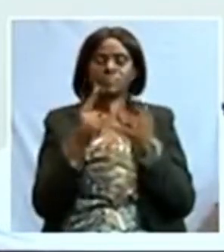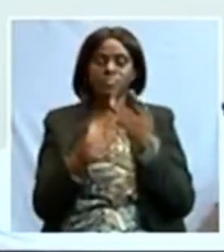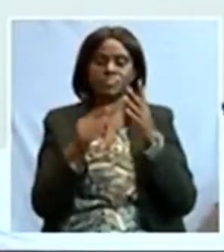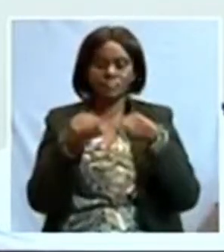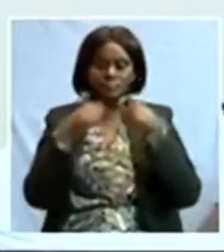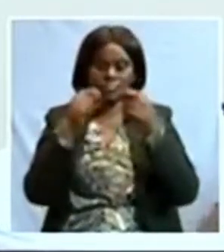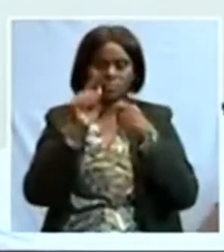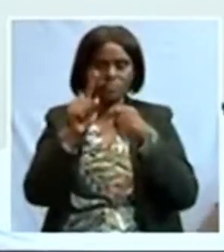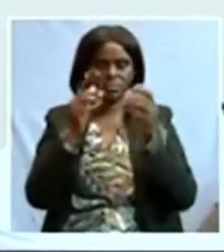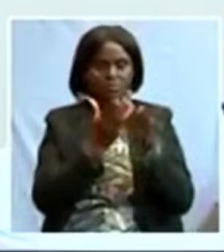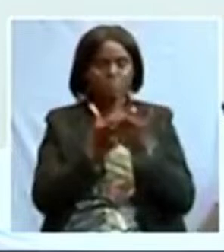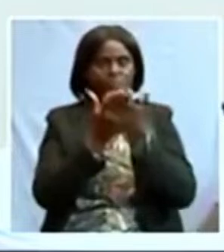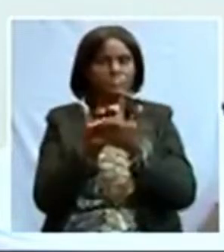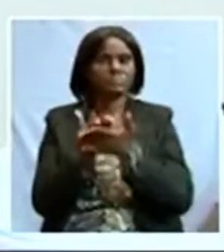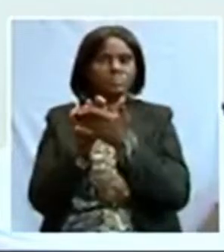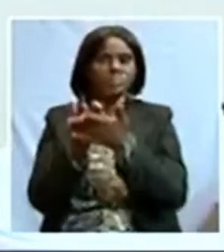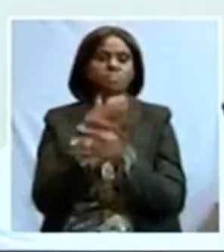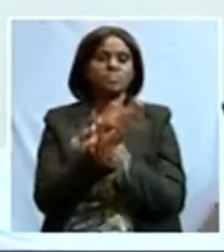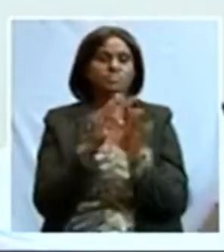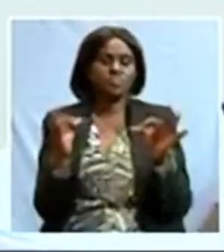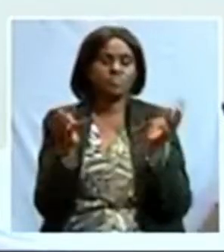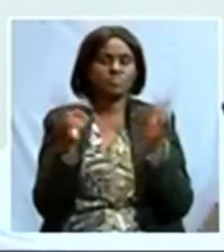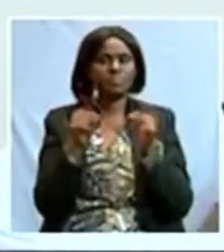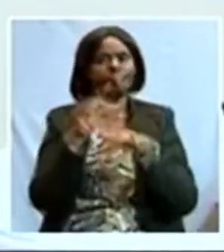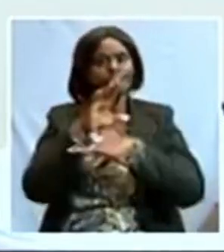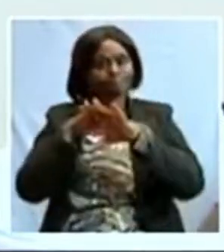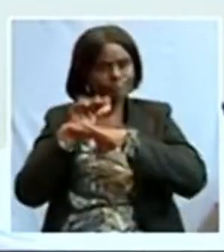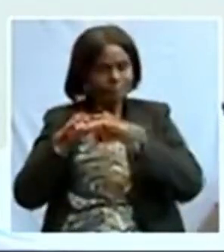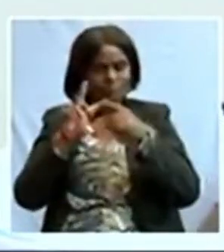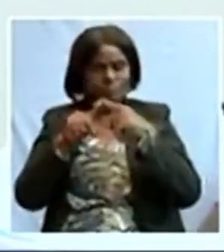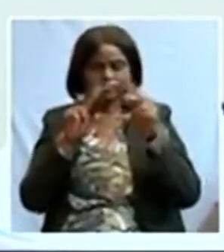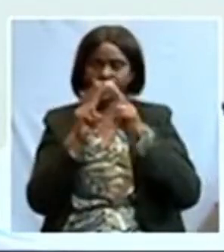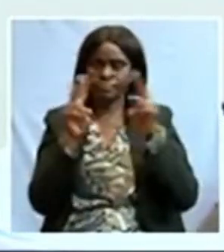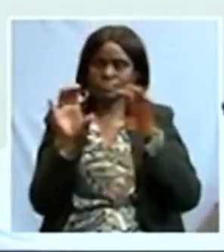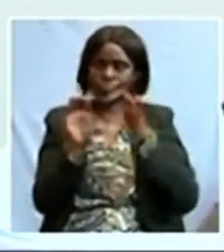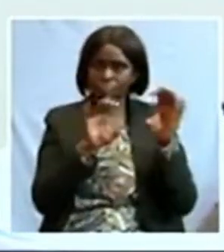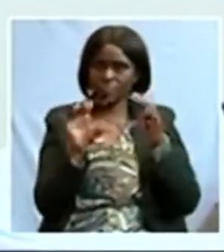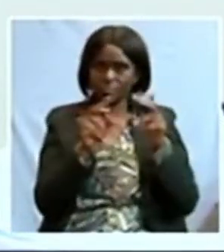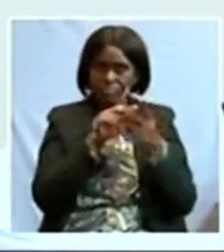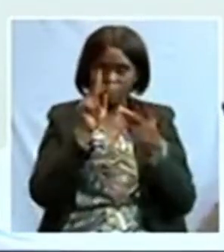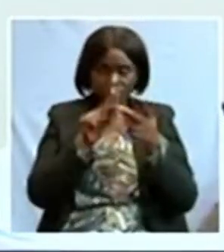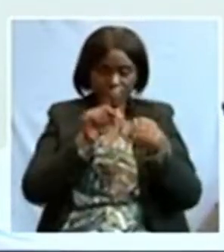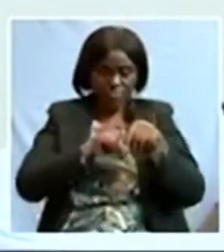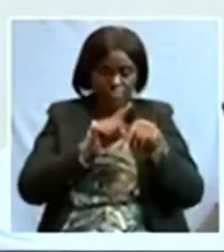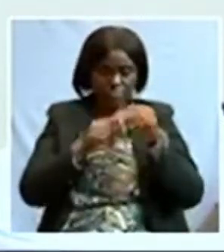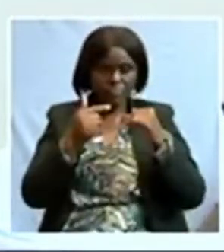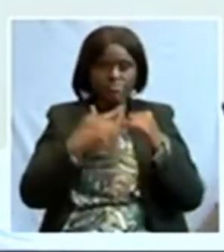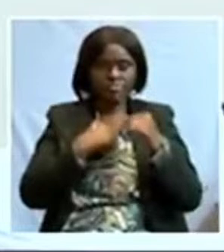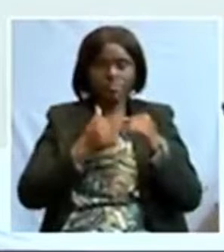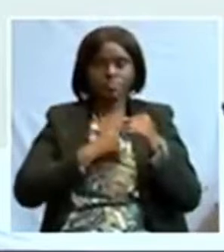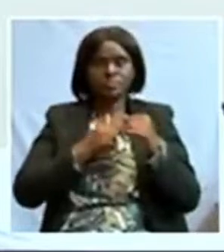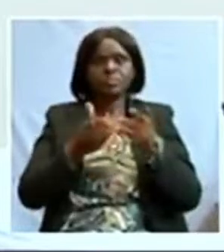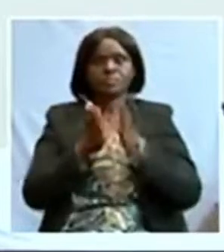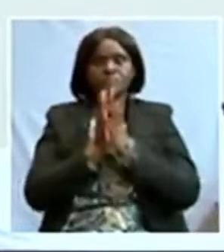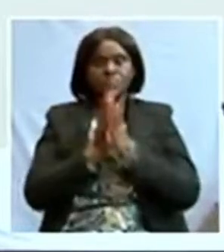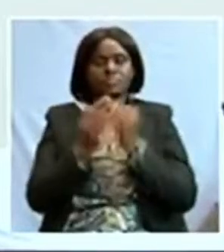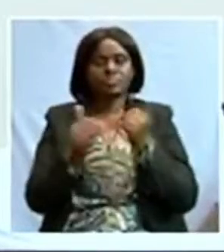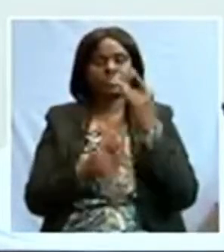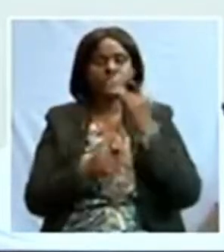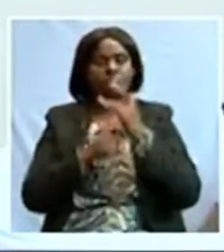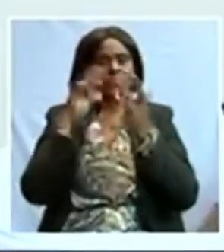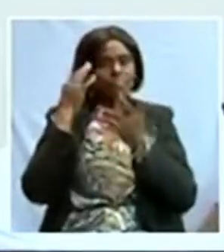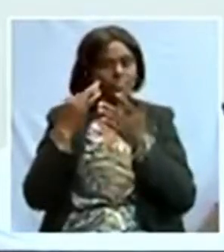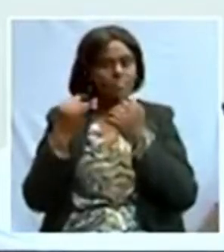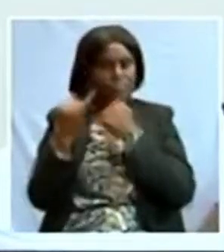give your submissions freely when called upon to do so. At this juncture, I wish to call upon your town clerk to